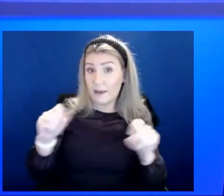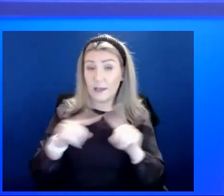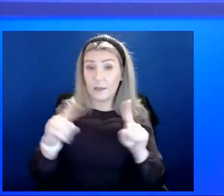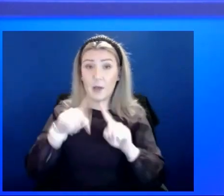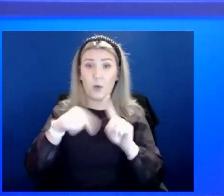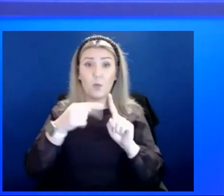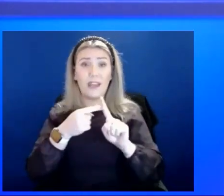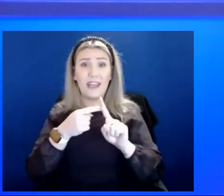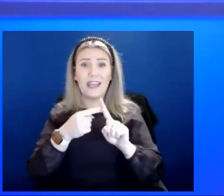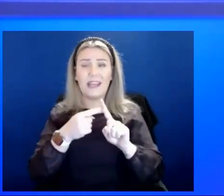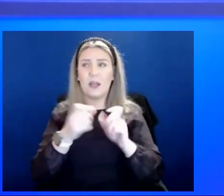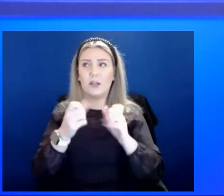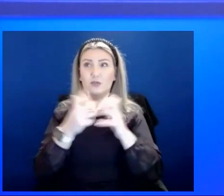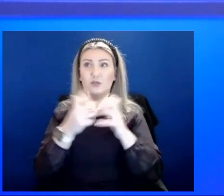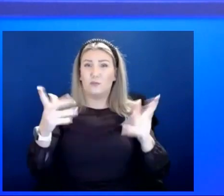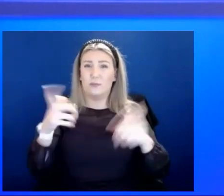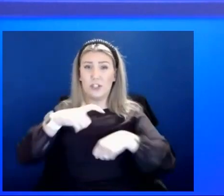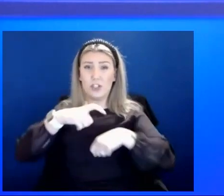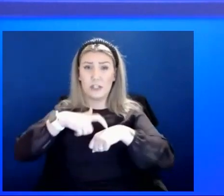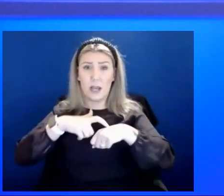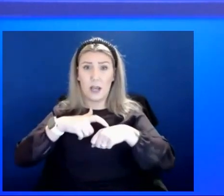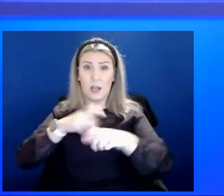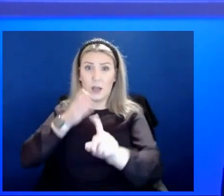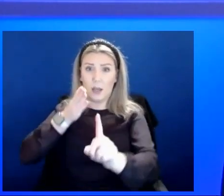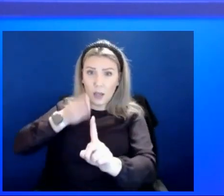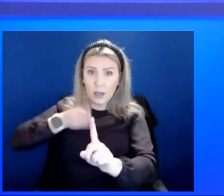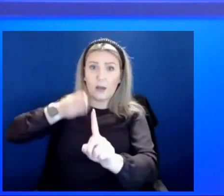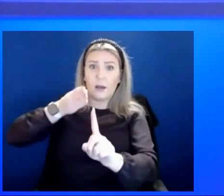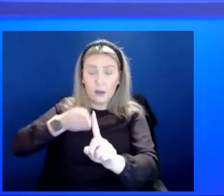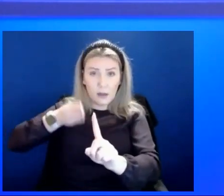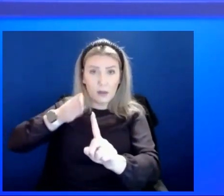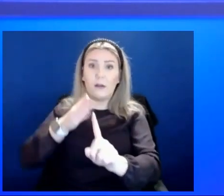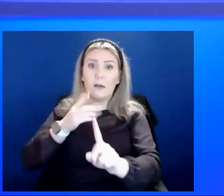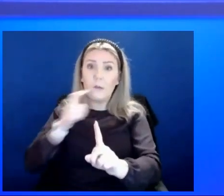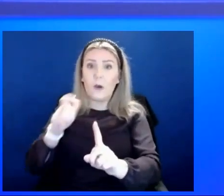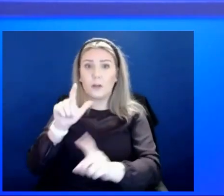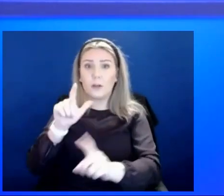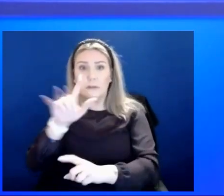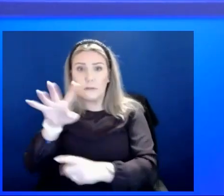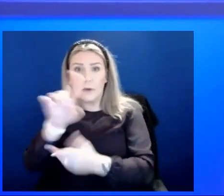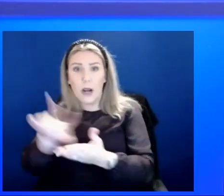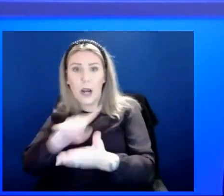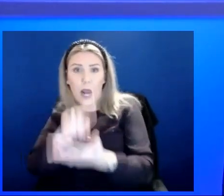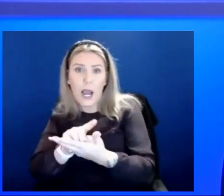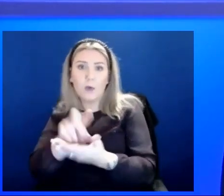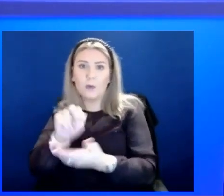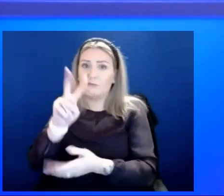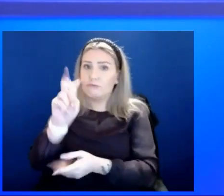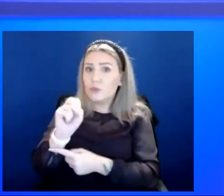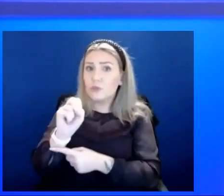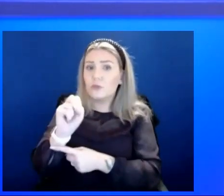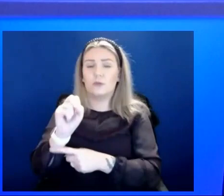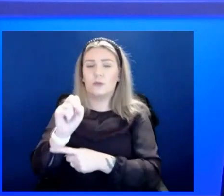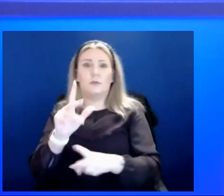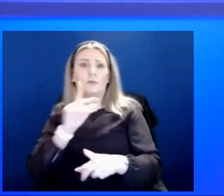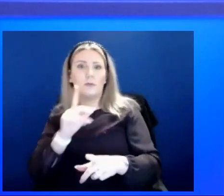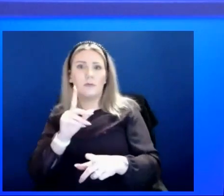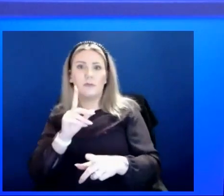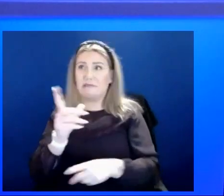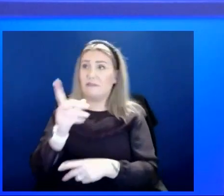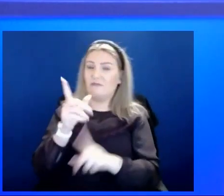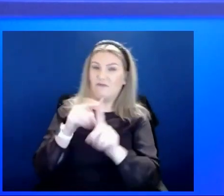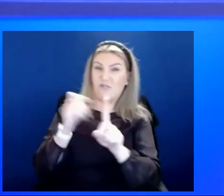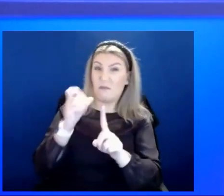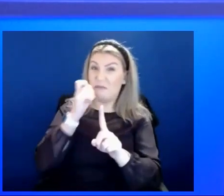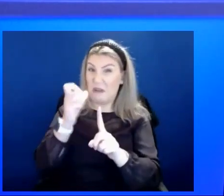too much time watching 24-hour news cycle, getting news from unvetted outlets,